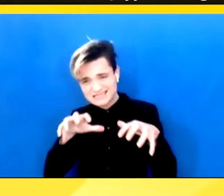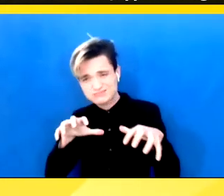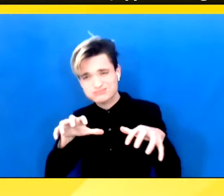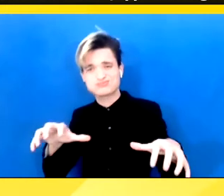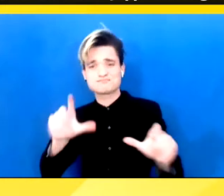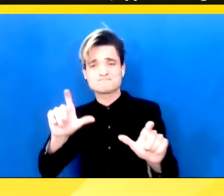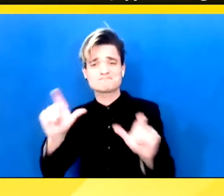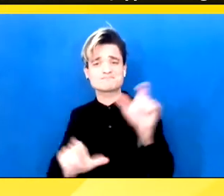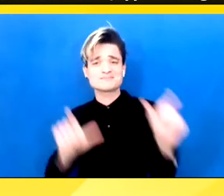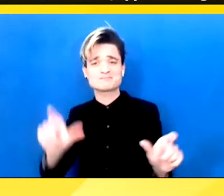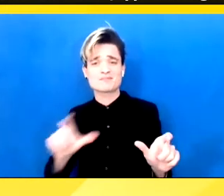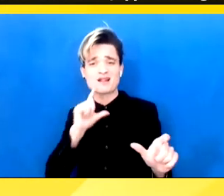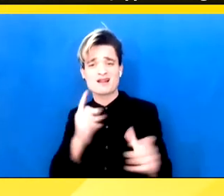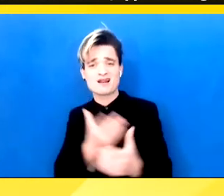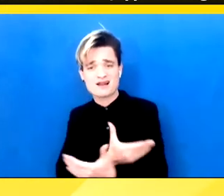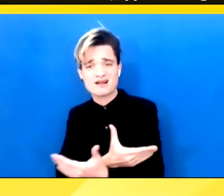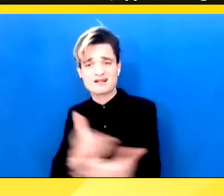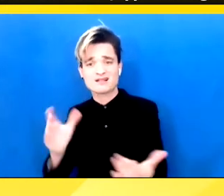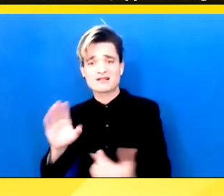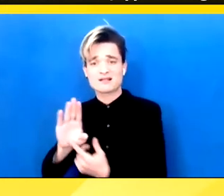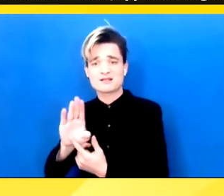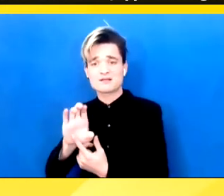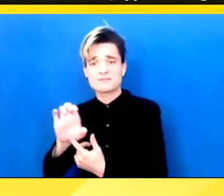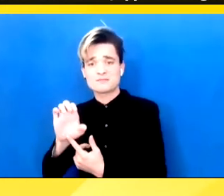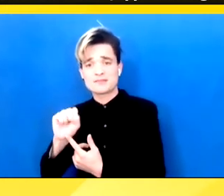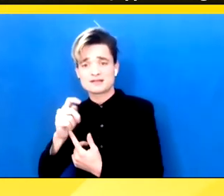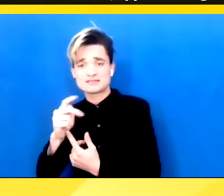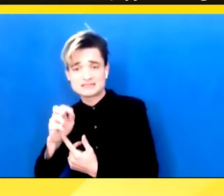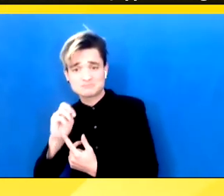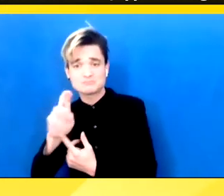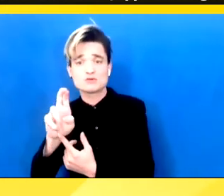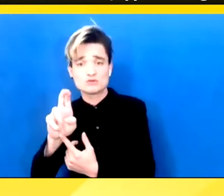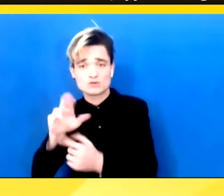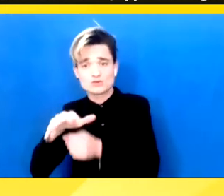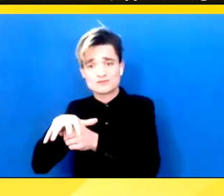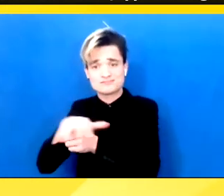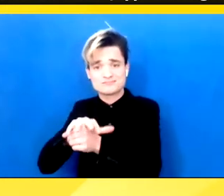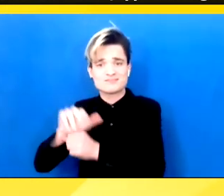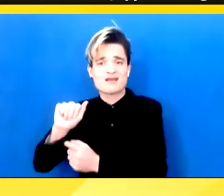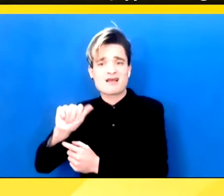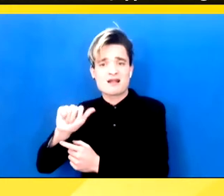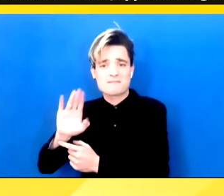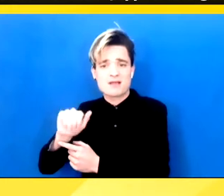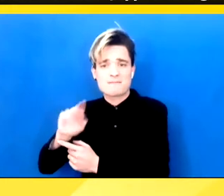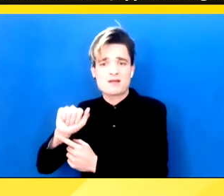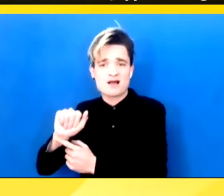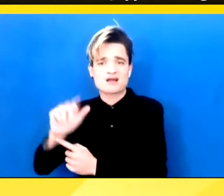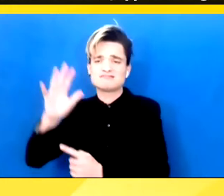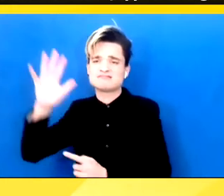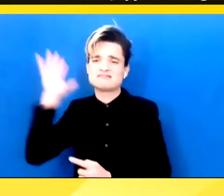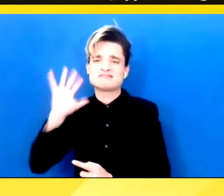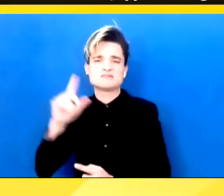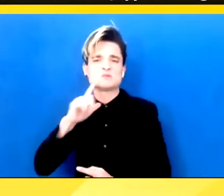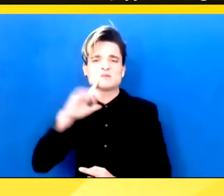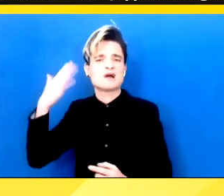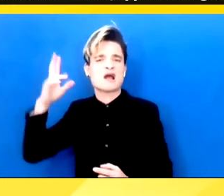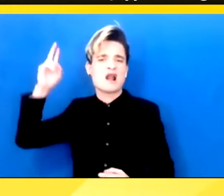Selma. Bessemer is our Selma. Good afternoon. I'm Roz Pellis. I'm